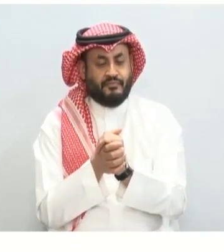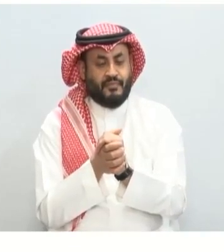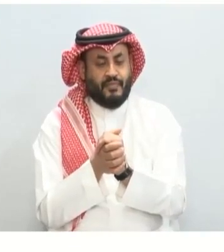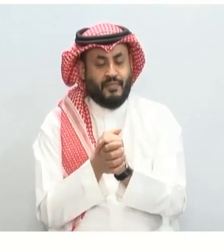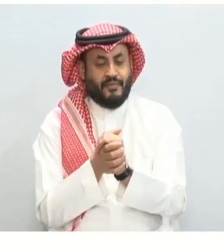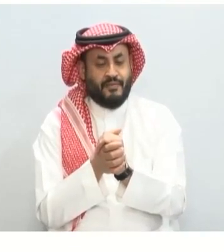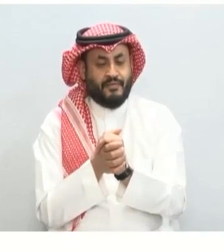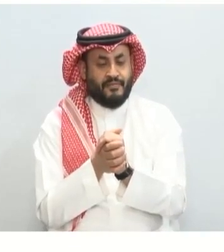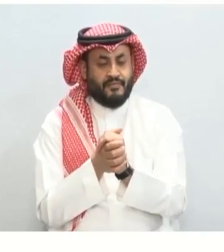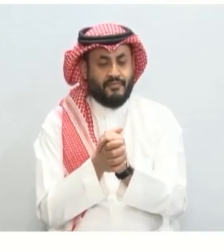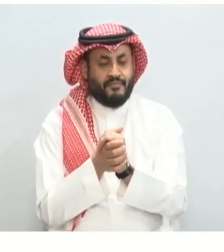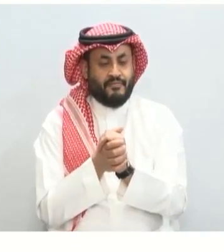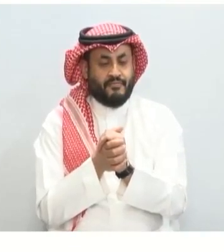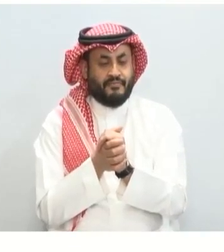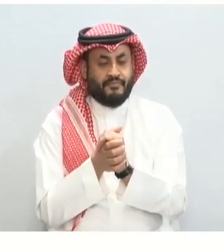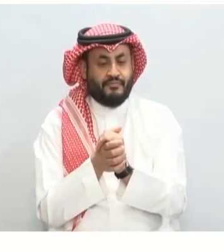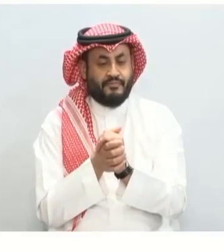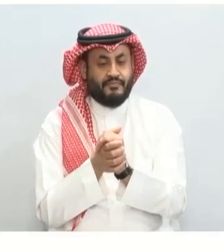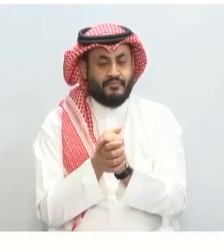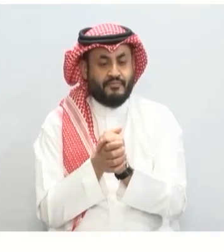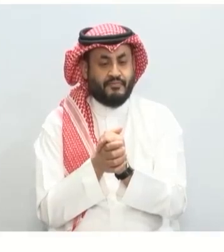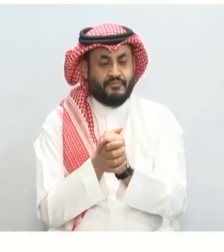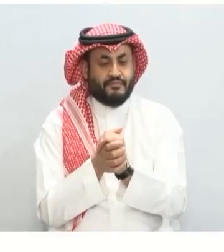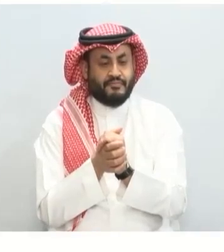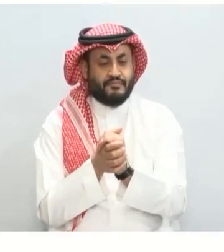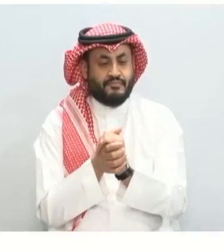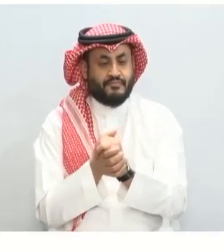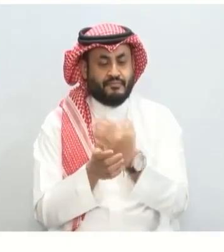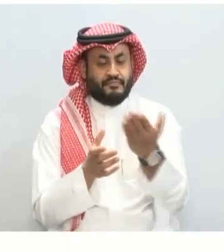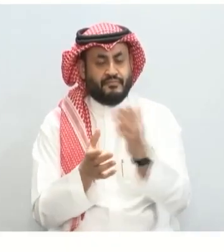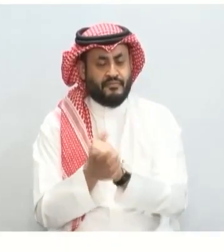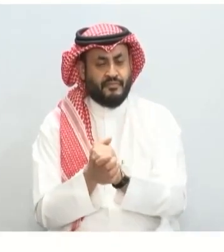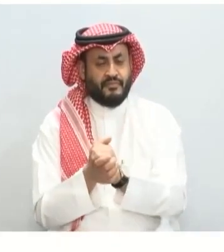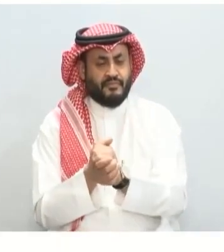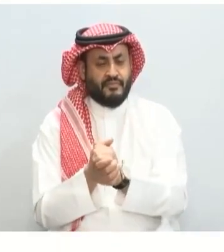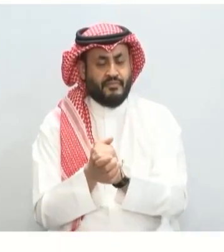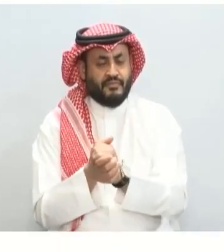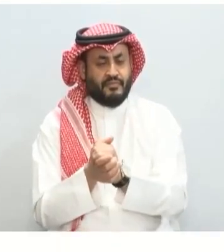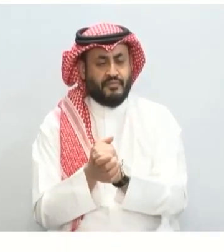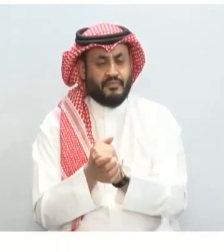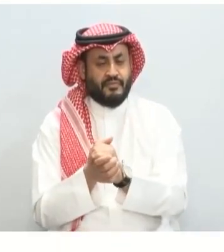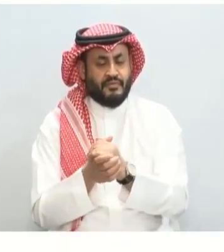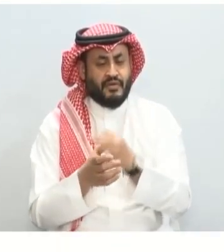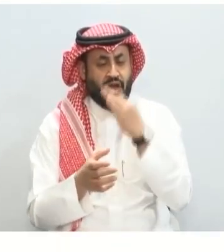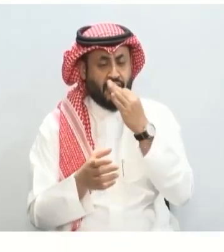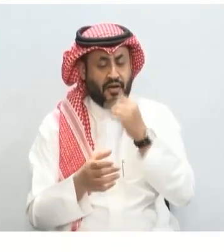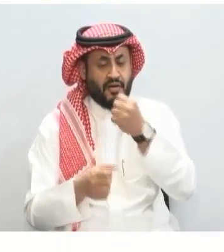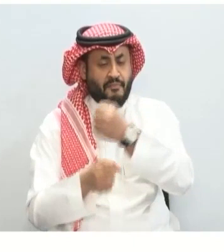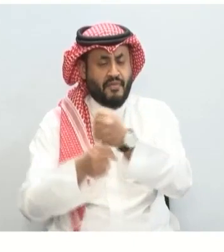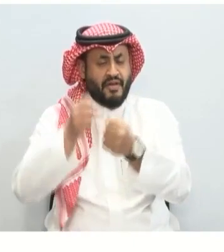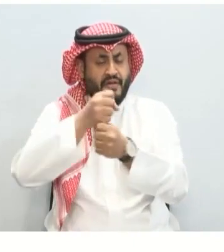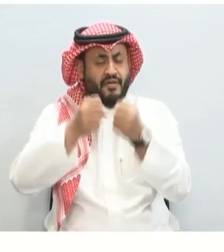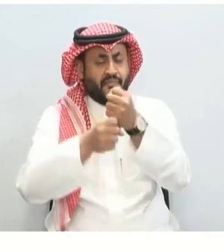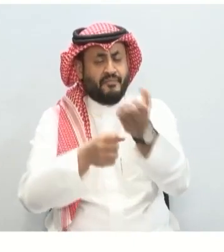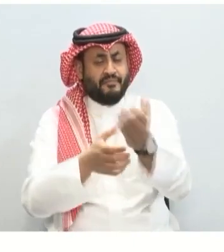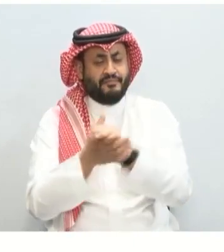eat chicken or asparagus. She wants dessert. Here's a language builder. Point out the word bite as